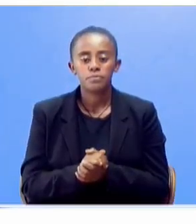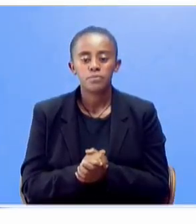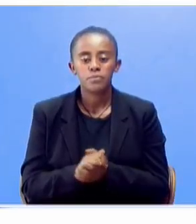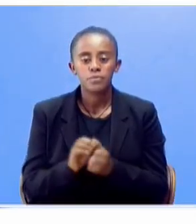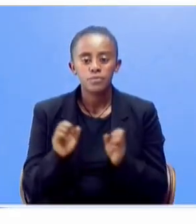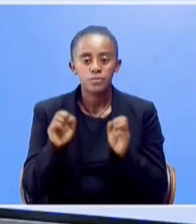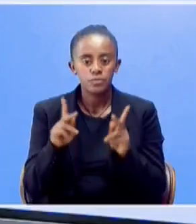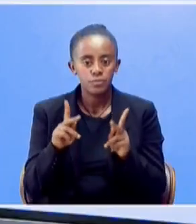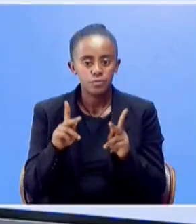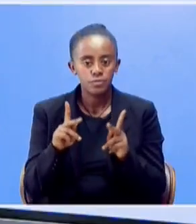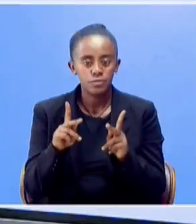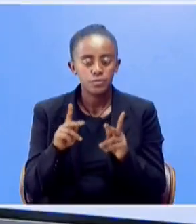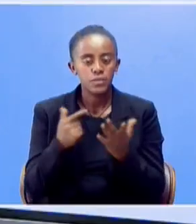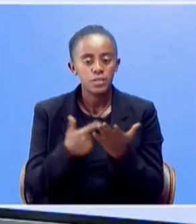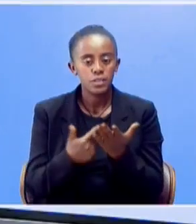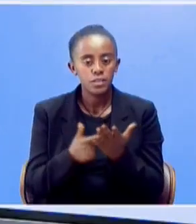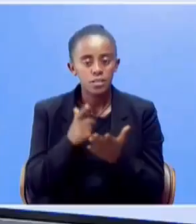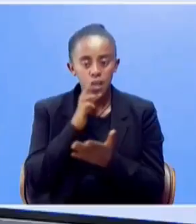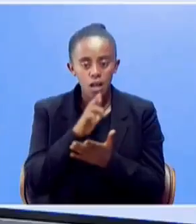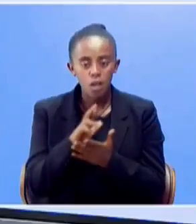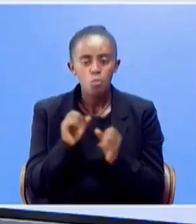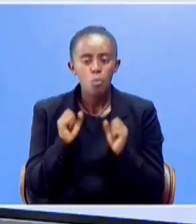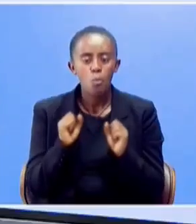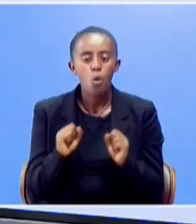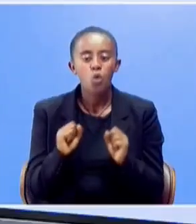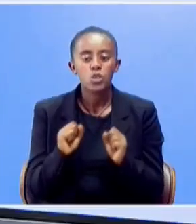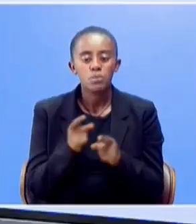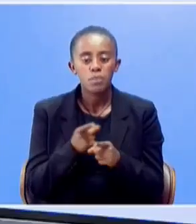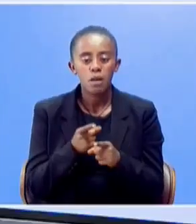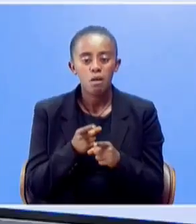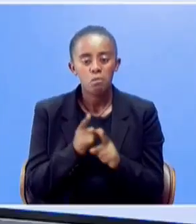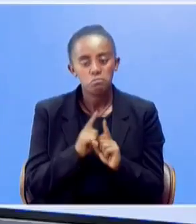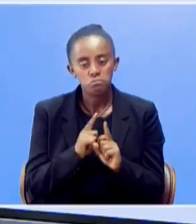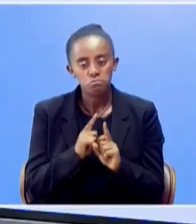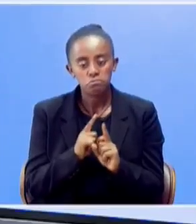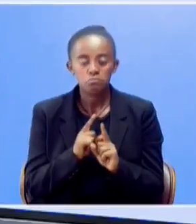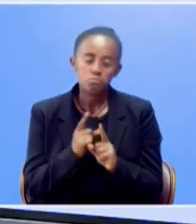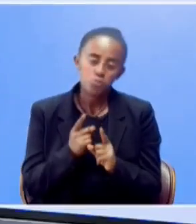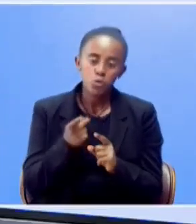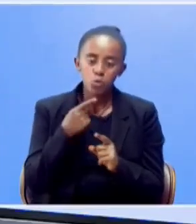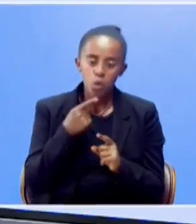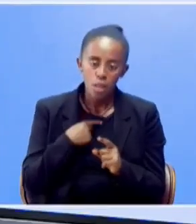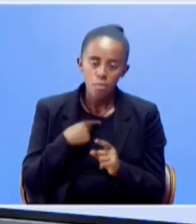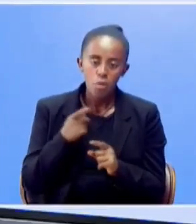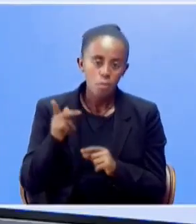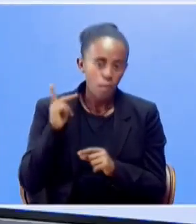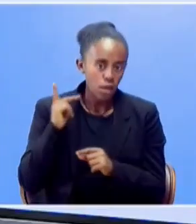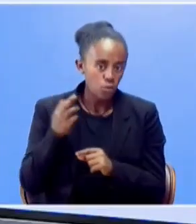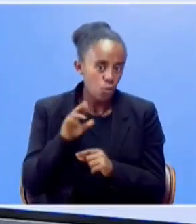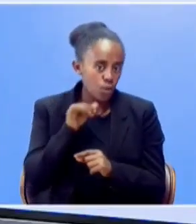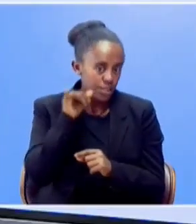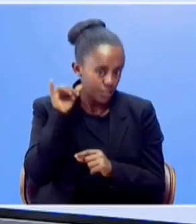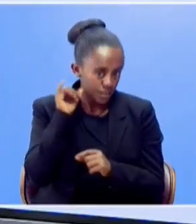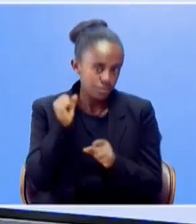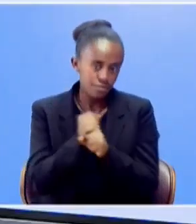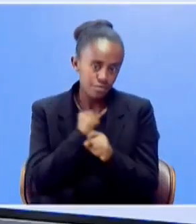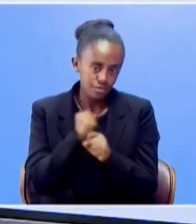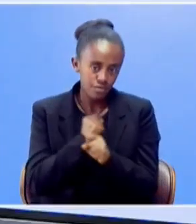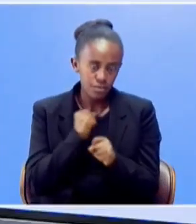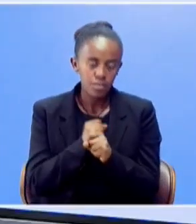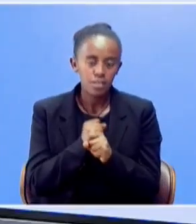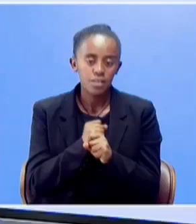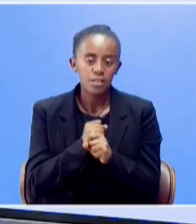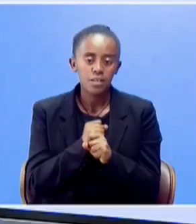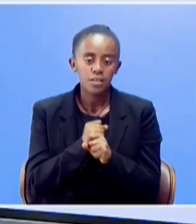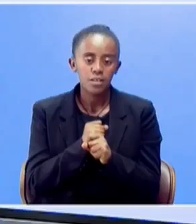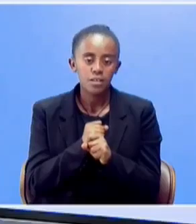Okay. These are possible answers that you tell me about your past or your yesterday's activities. Let me